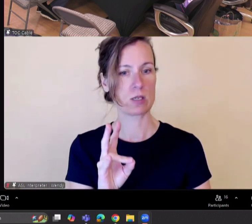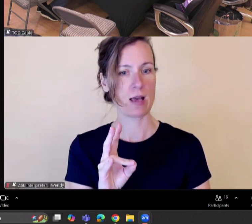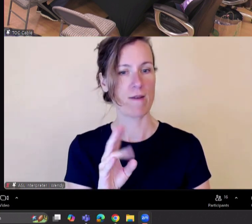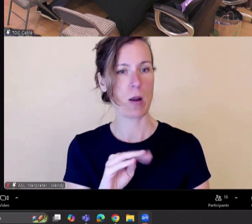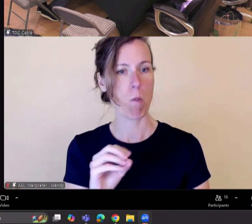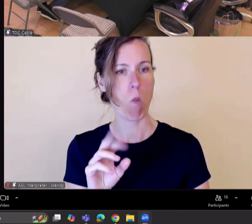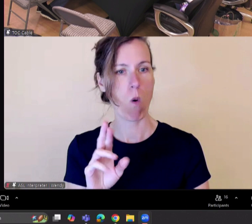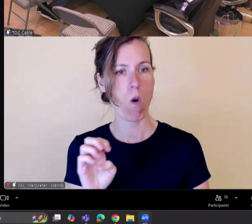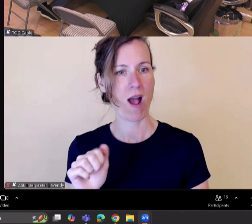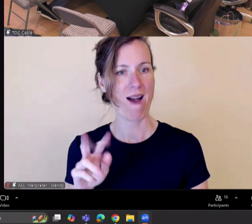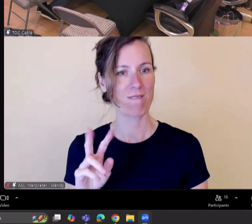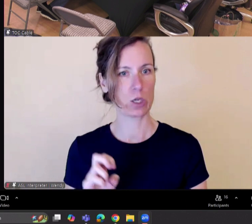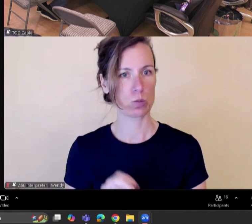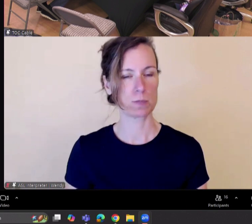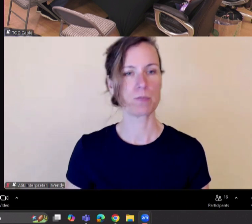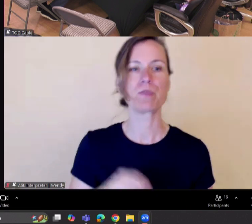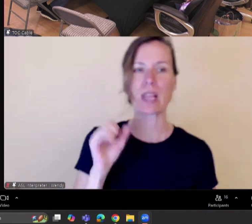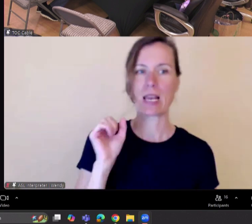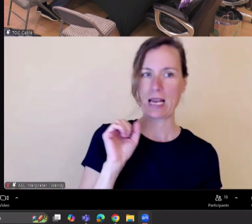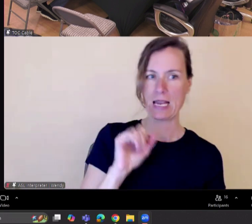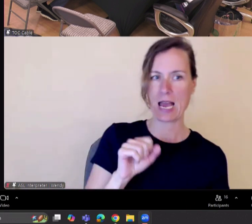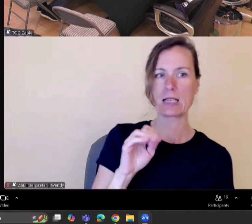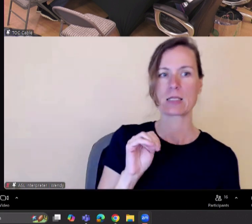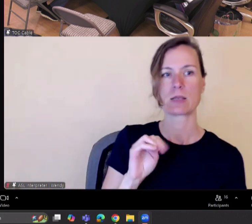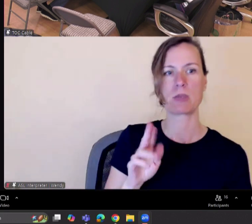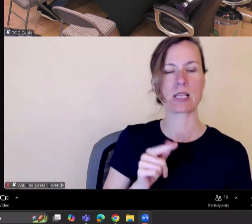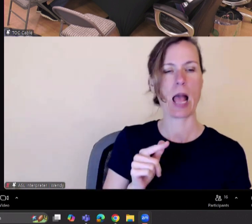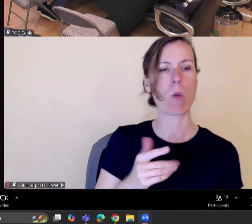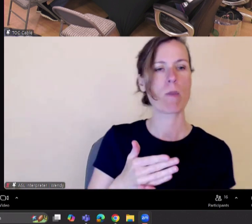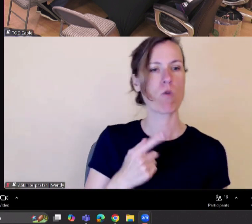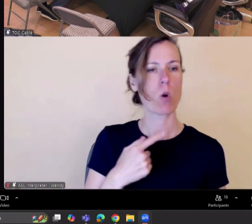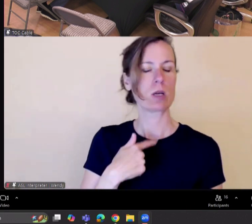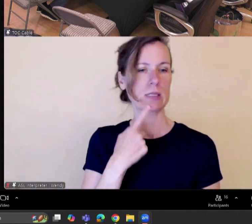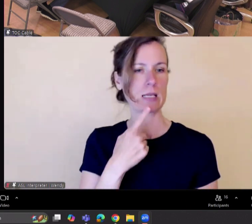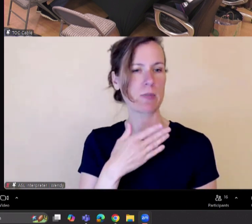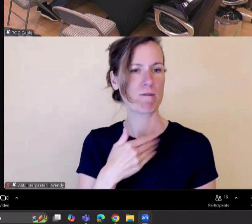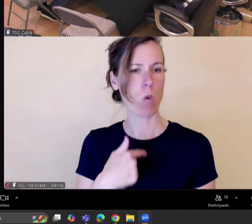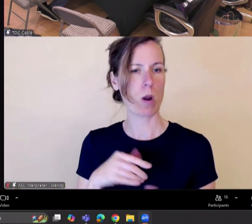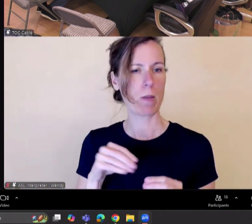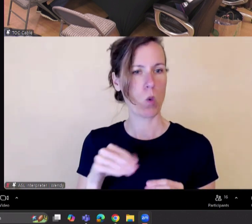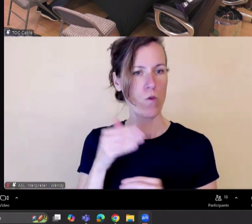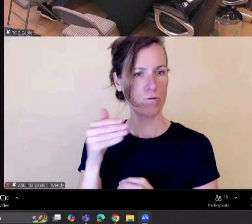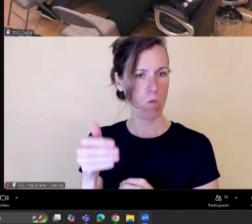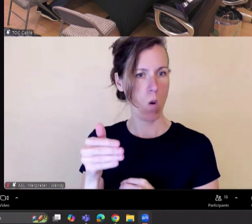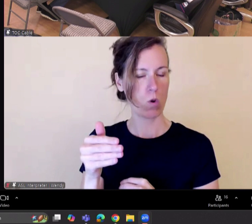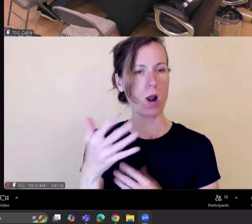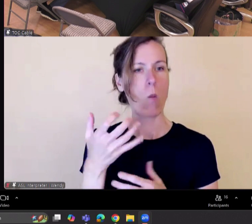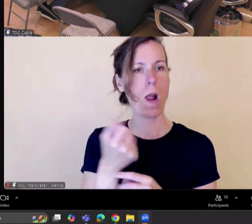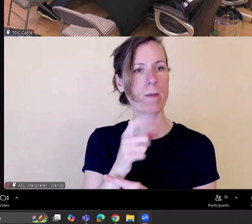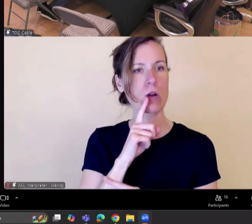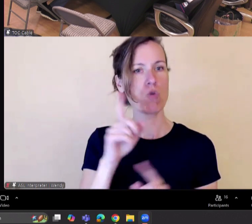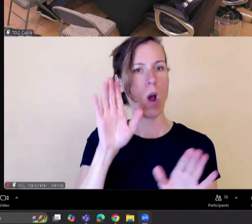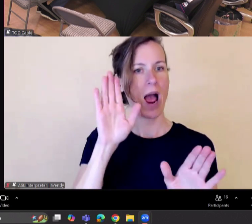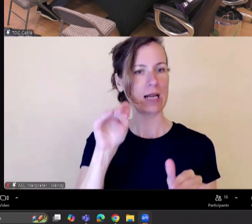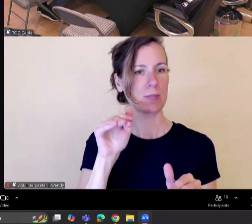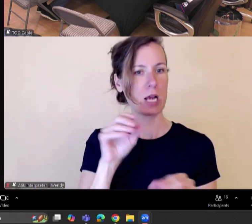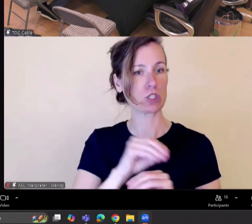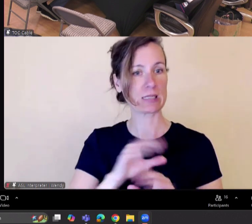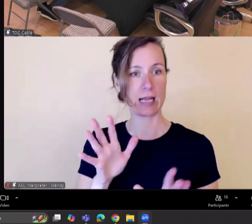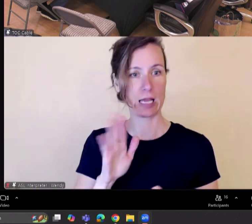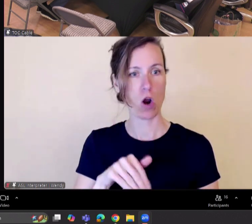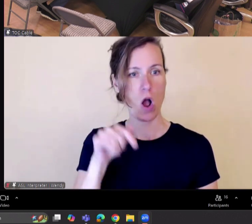Mayor, before we move forward, I just wanted to make sure that we have the expectations clear on the current